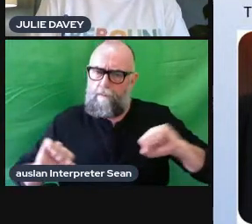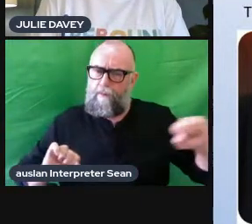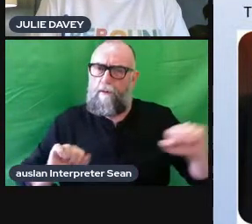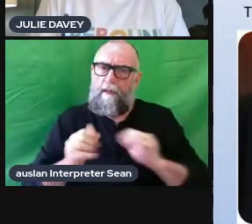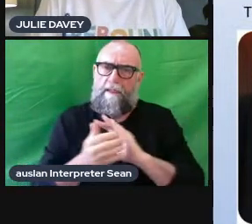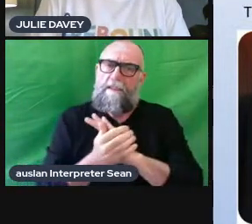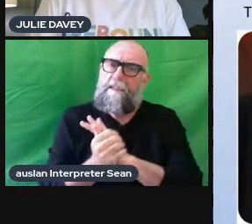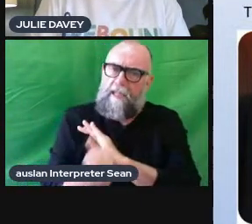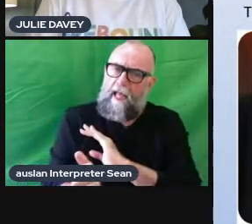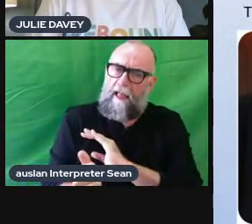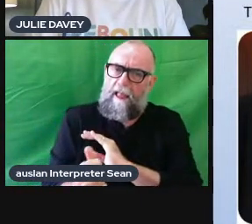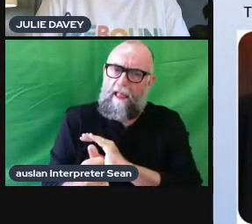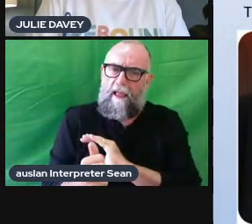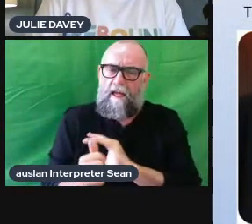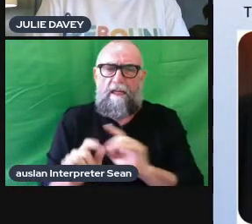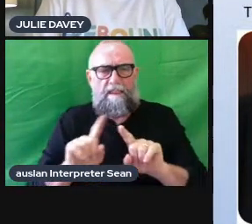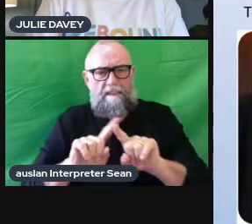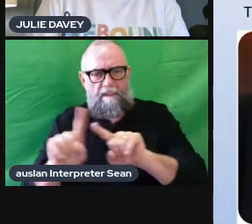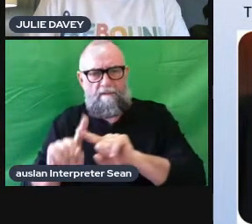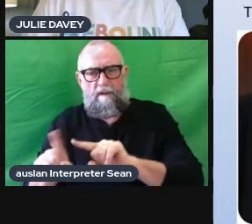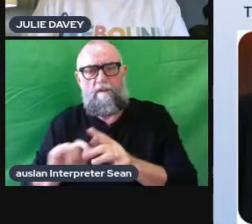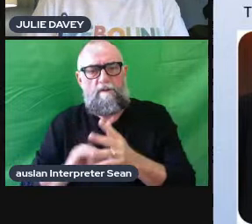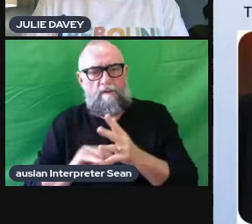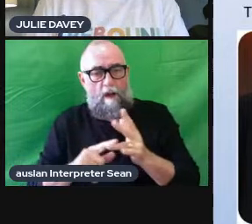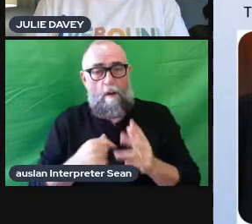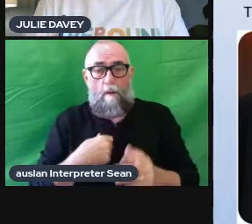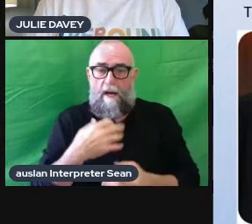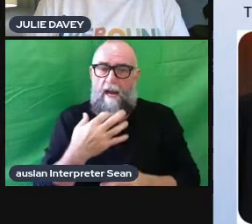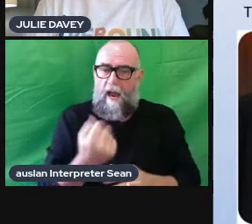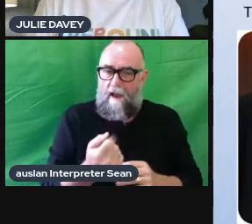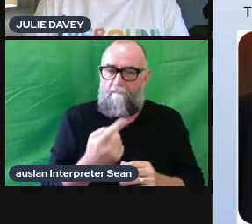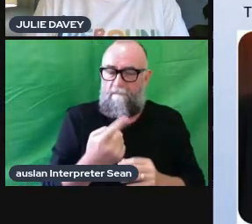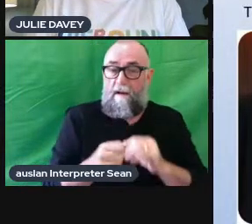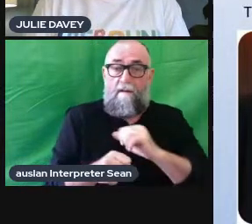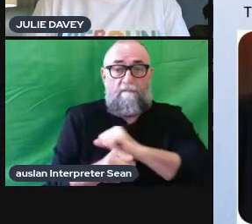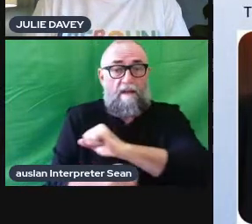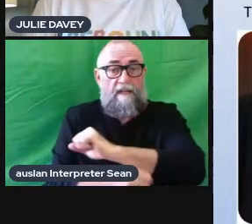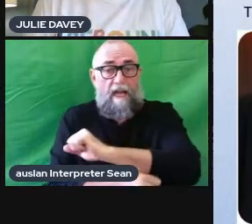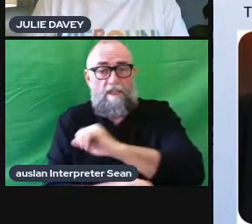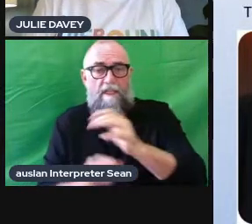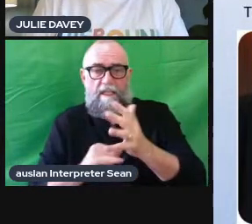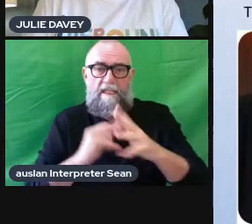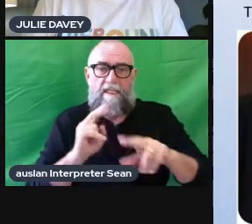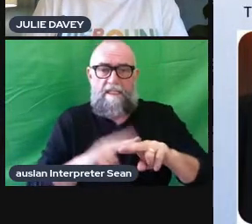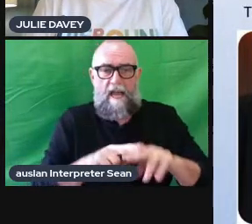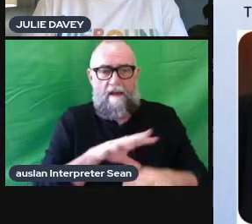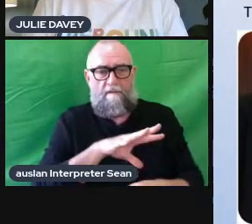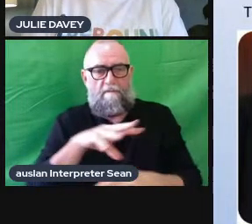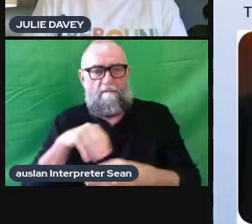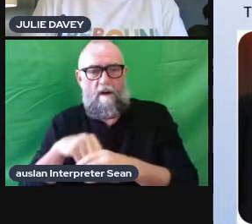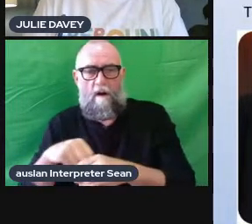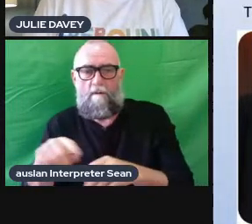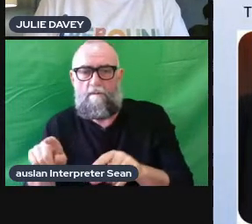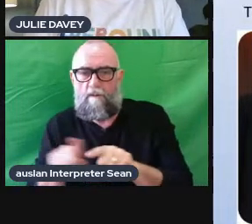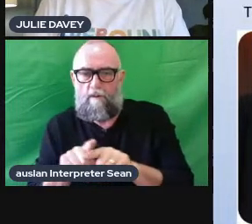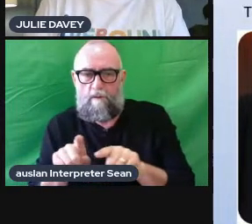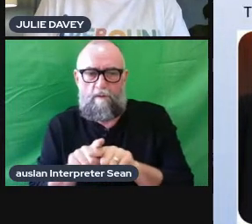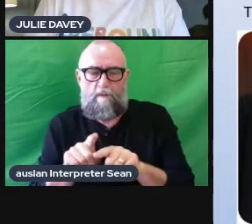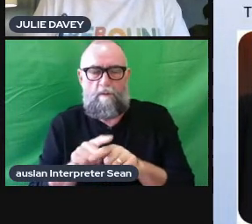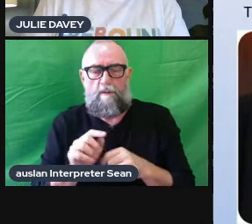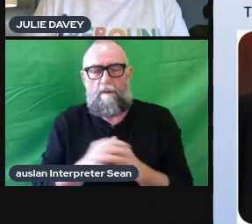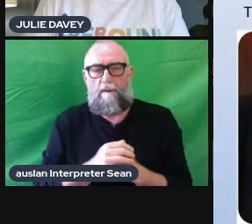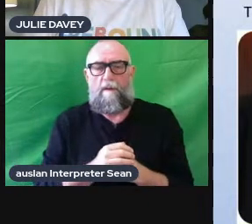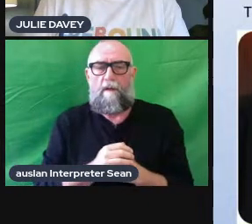staff involved from Stroke Foundation. And the other thing that our research really pointed